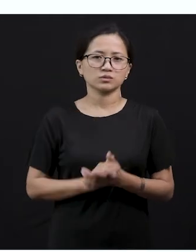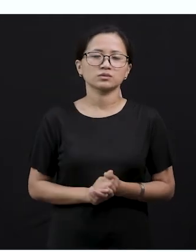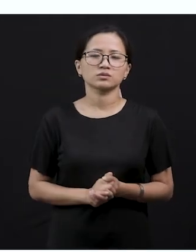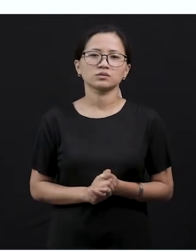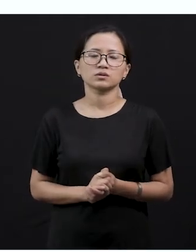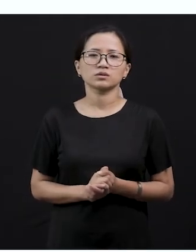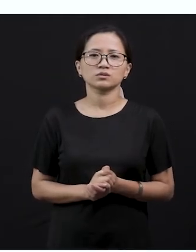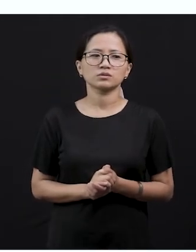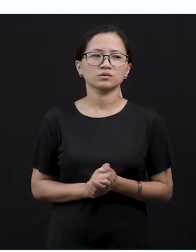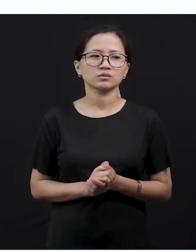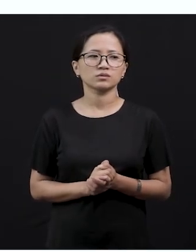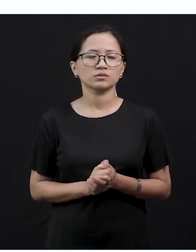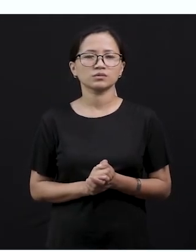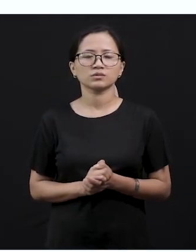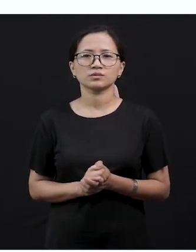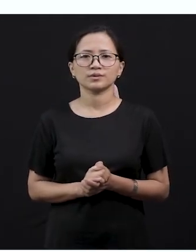as she said that we must